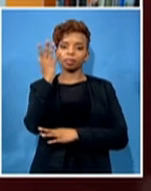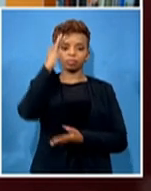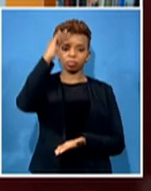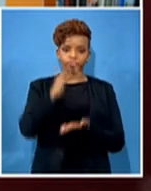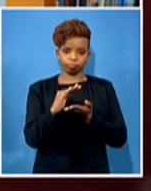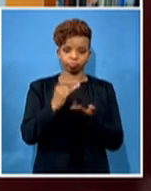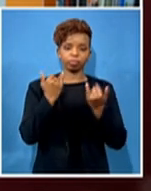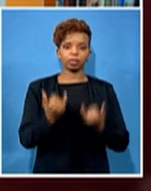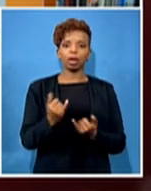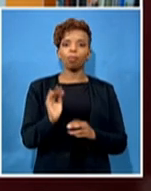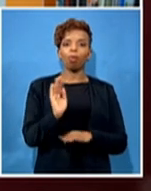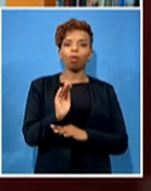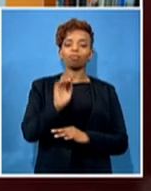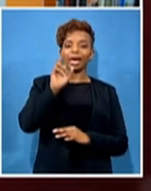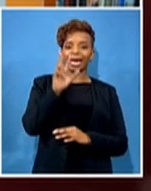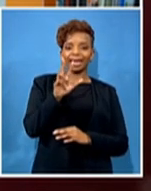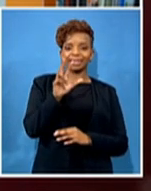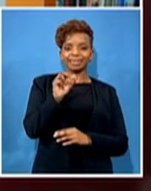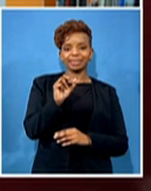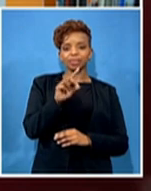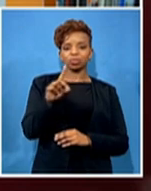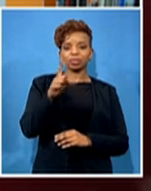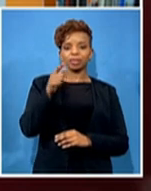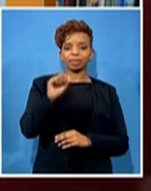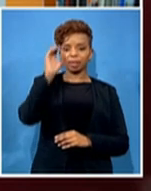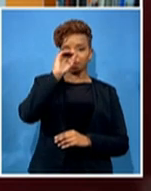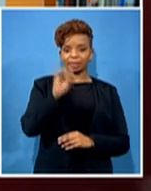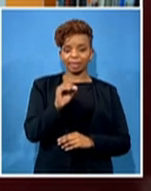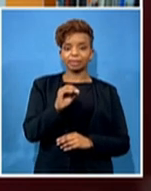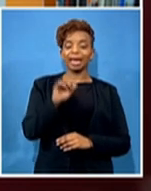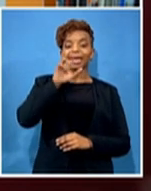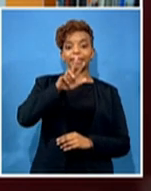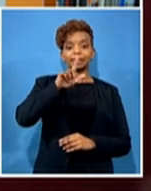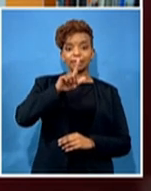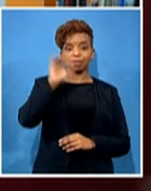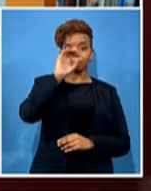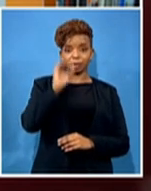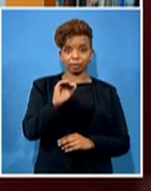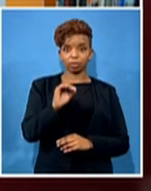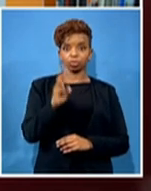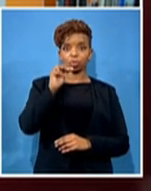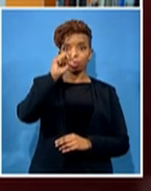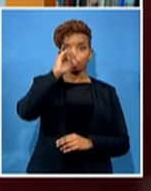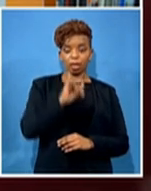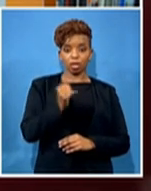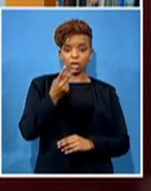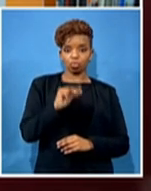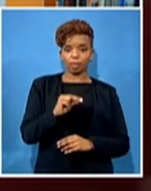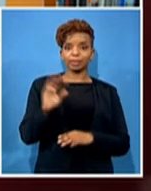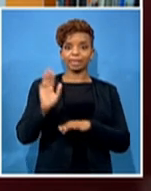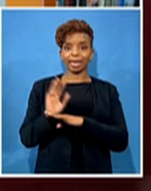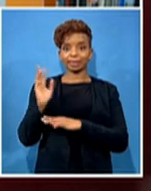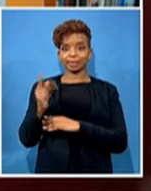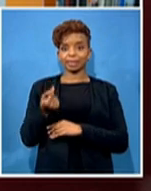87% in May 2020 compared with May 2019. If you look at the tourism industry, hit hard, measured in